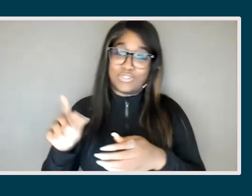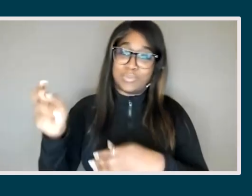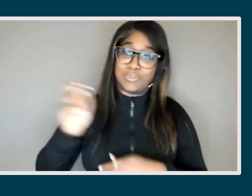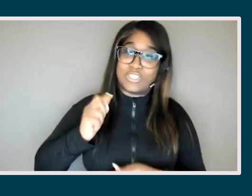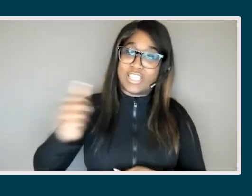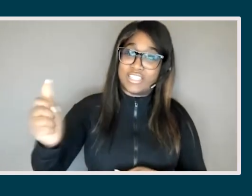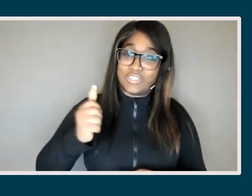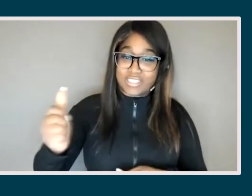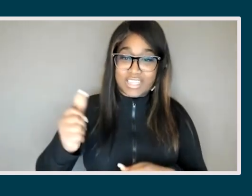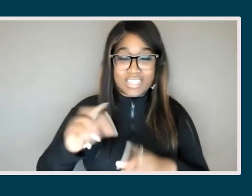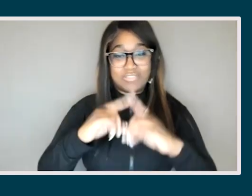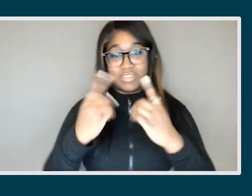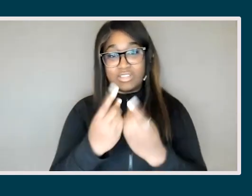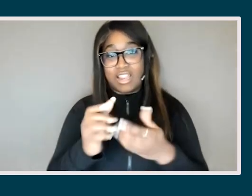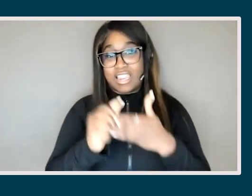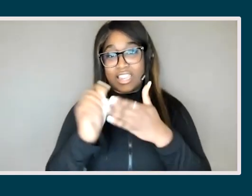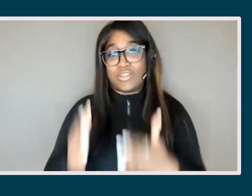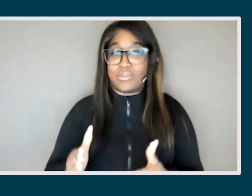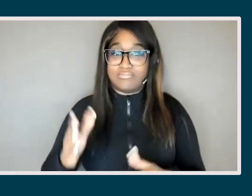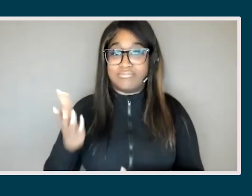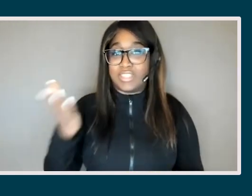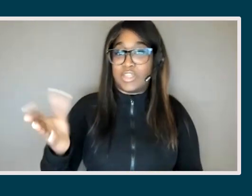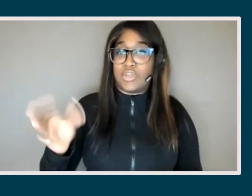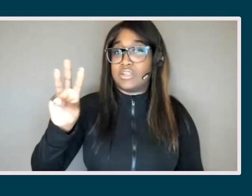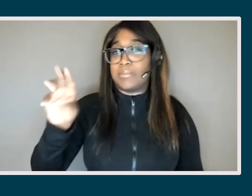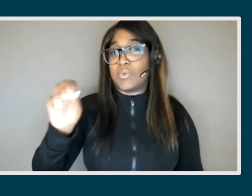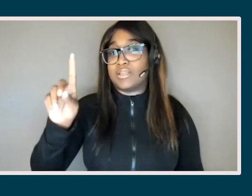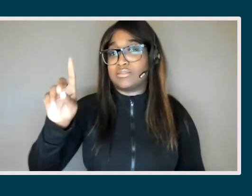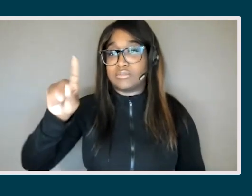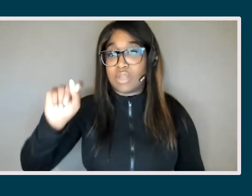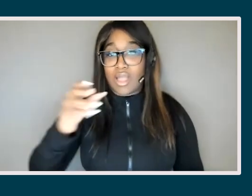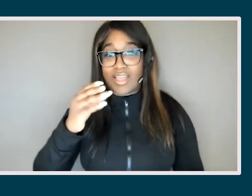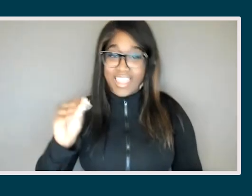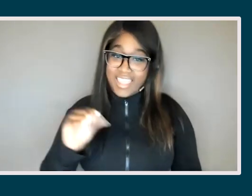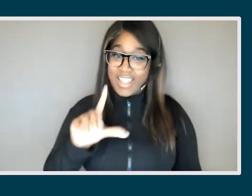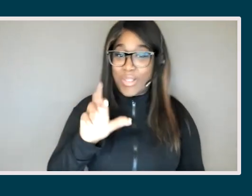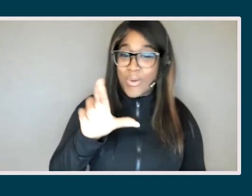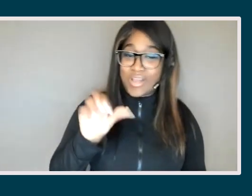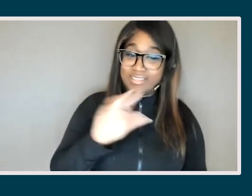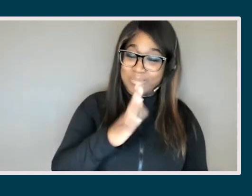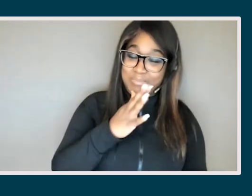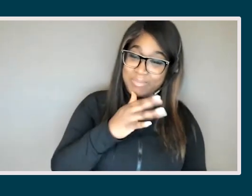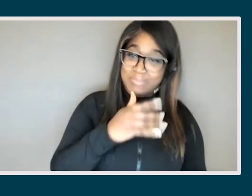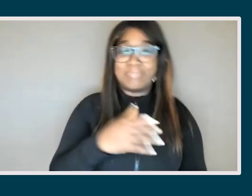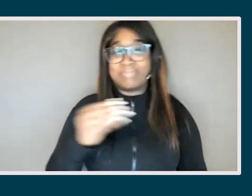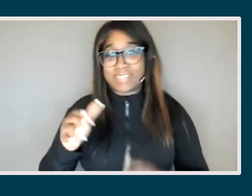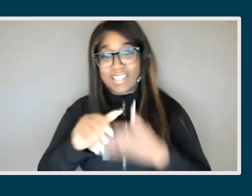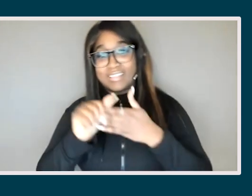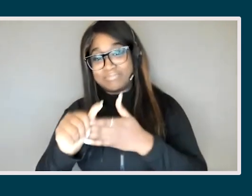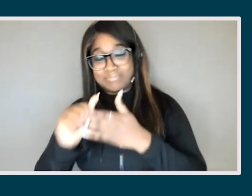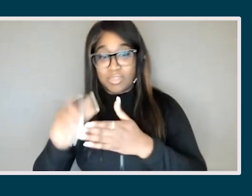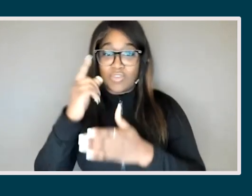at WS DOT and Laura's mother. Barb leads policy, planning, and